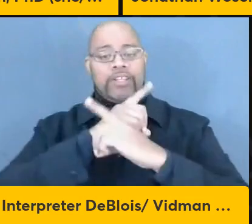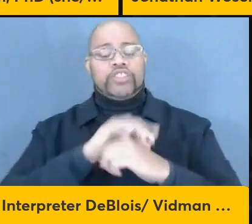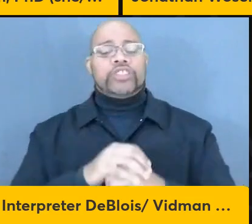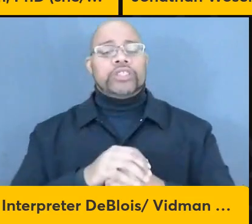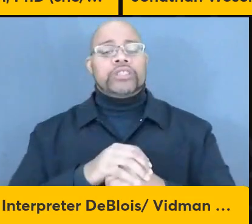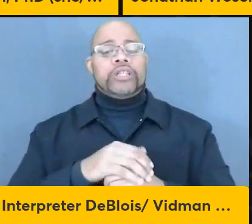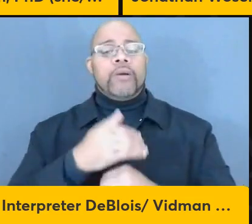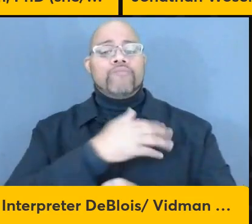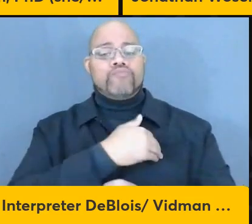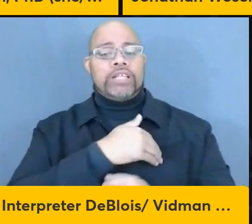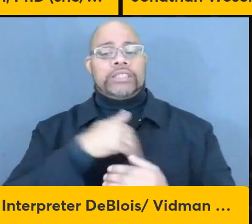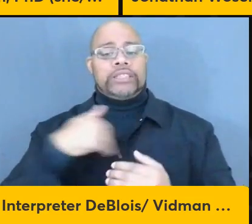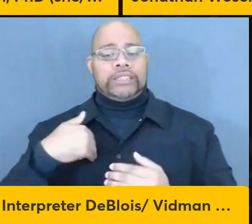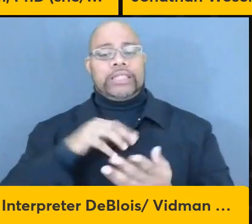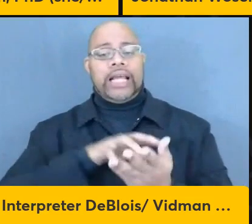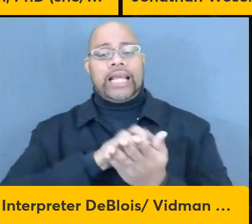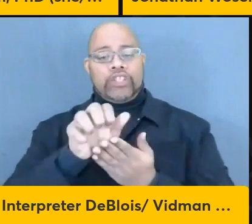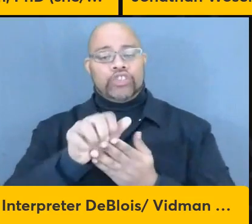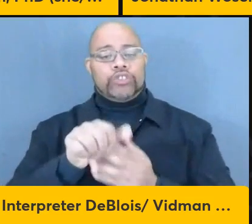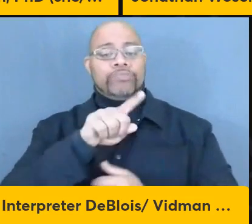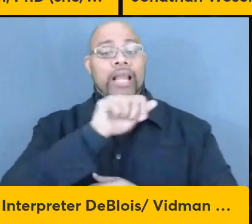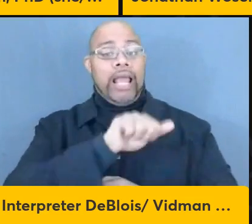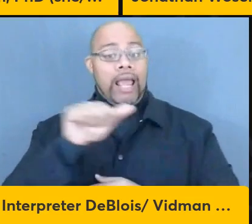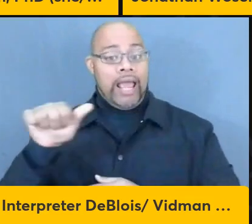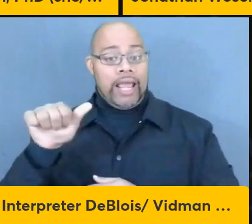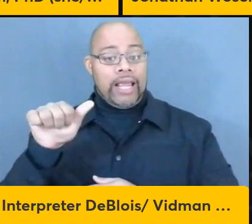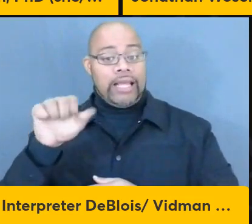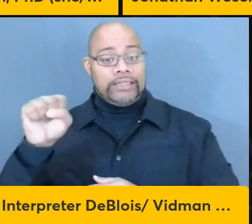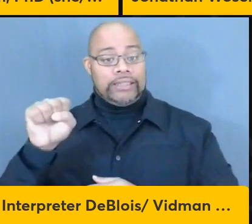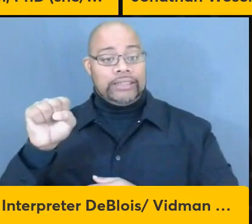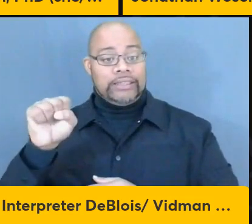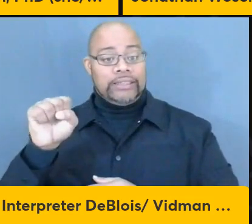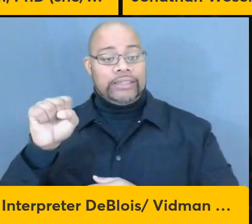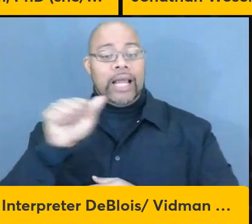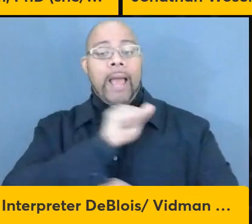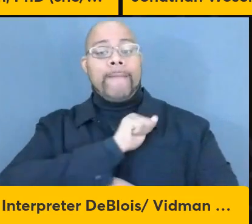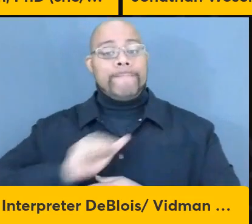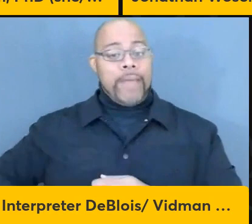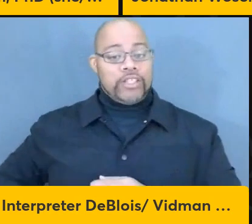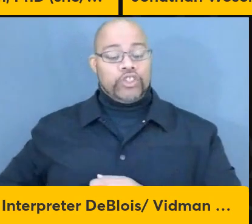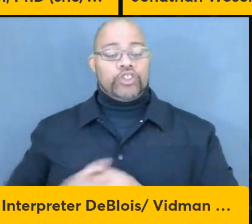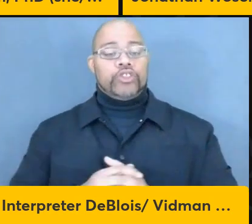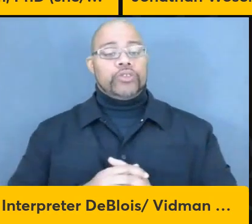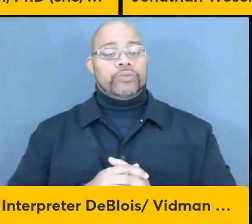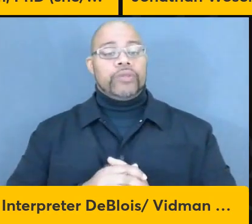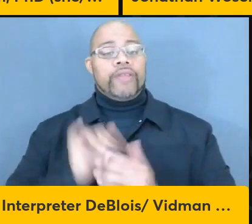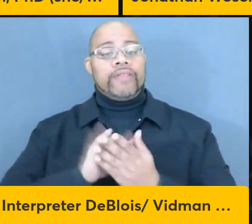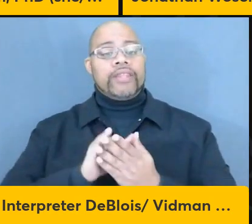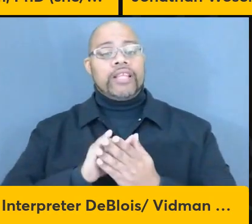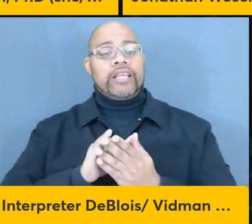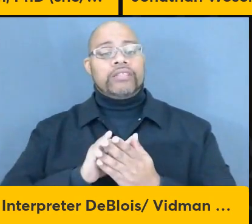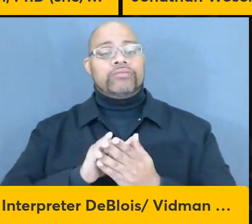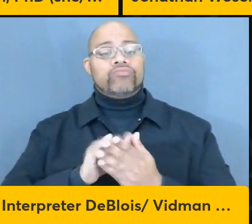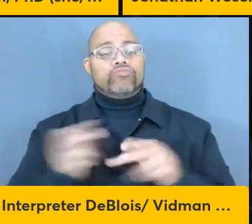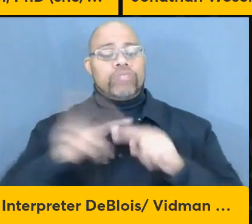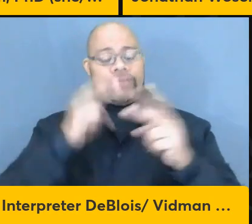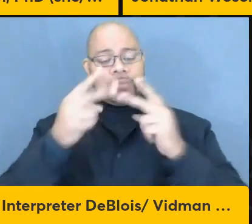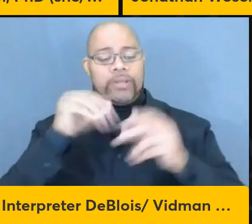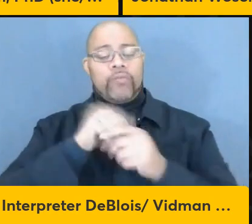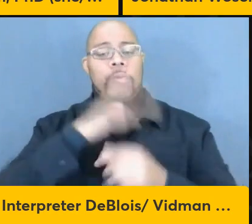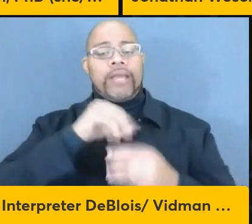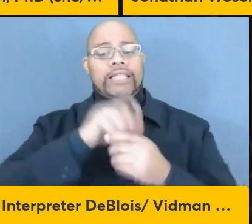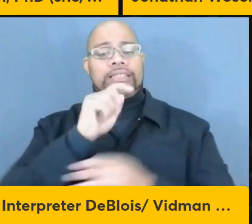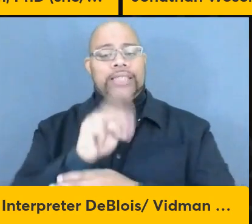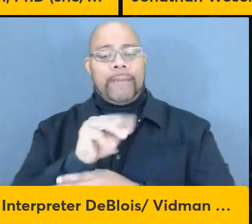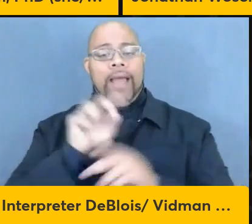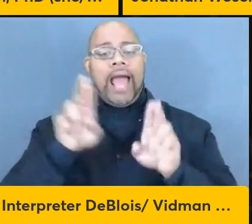metastasis. Dr. Chum is an AAAS If Then ambassador, an initiative aimed at increasing the visibility of women in STEM as